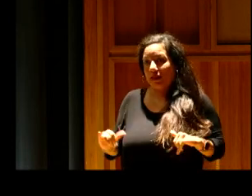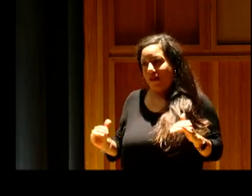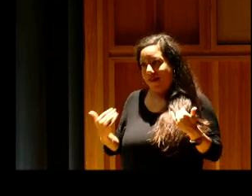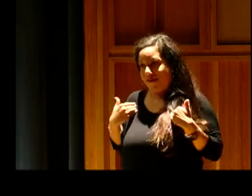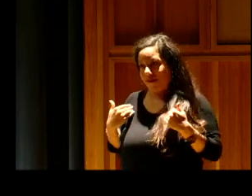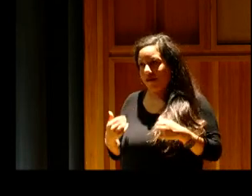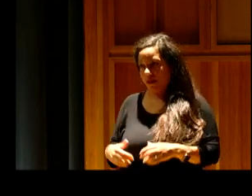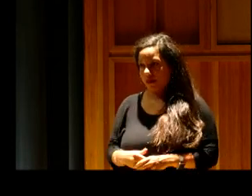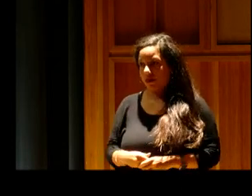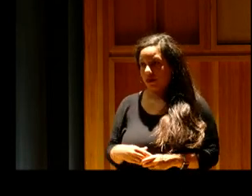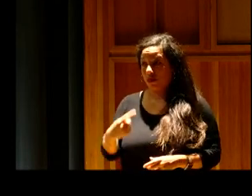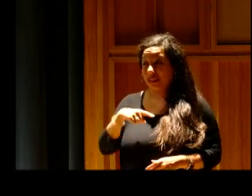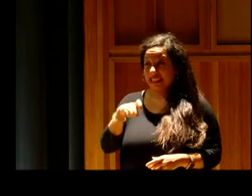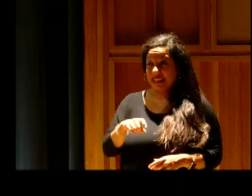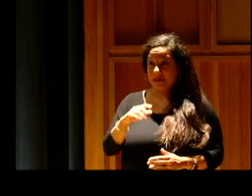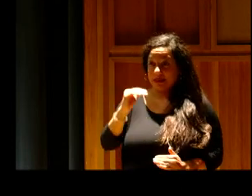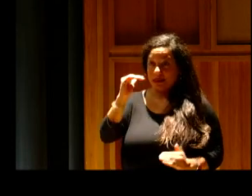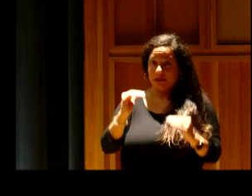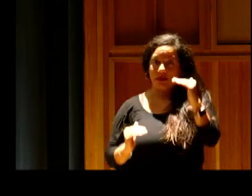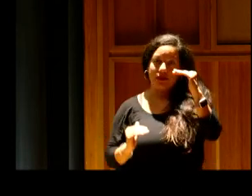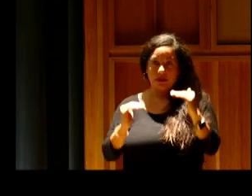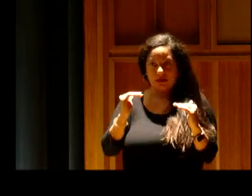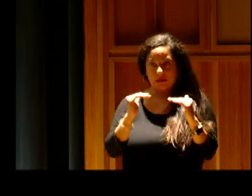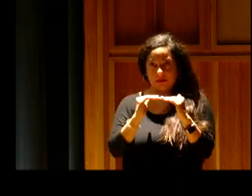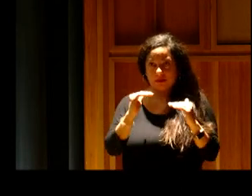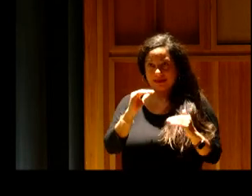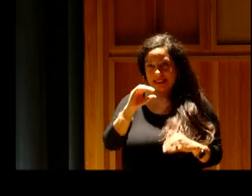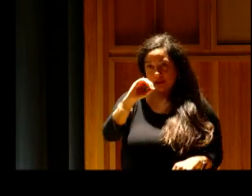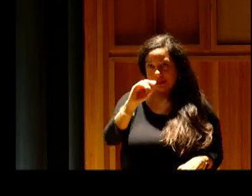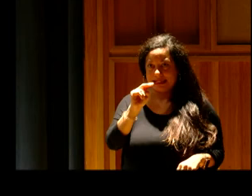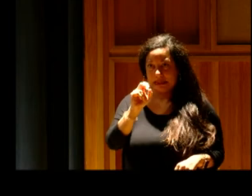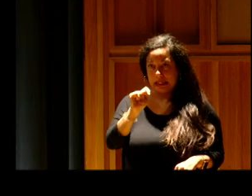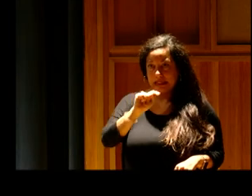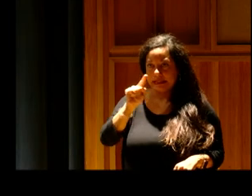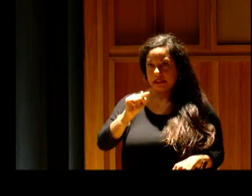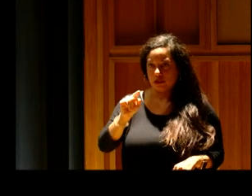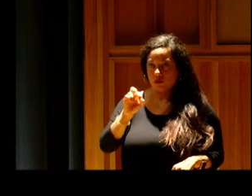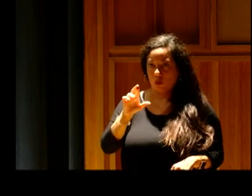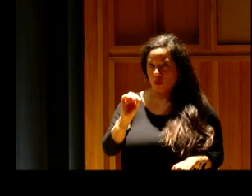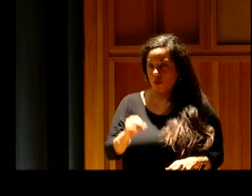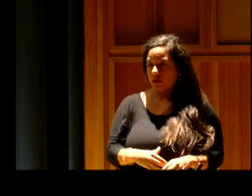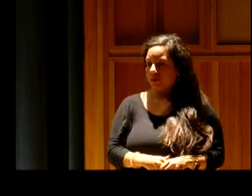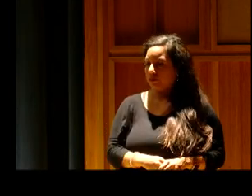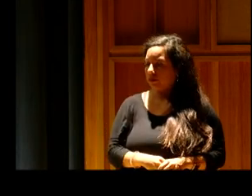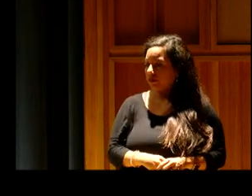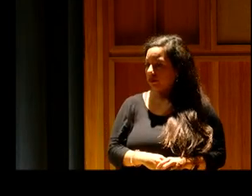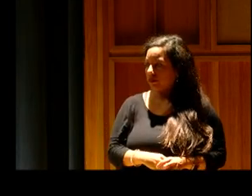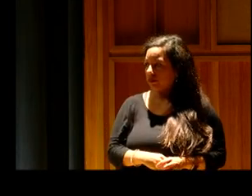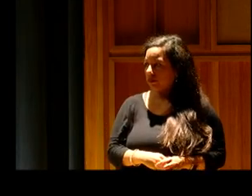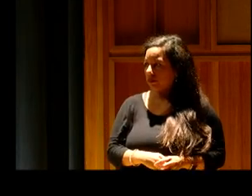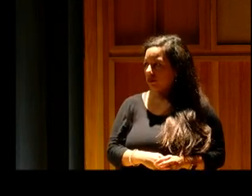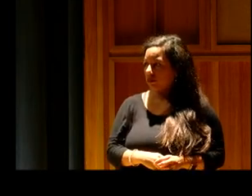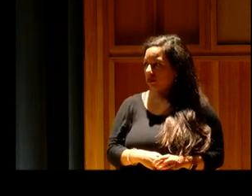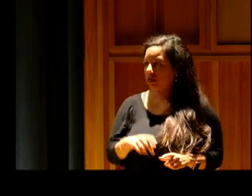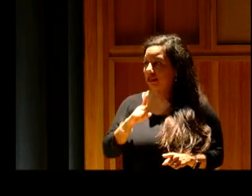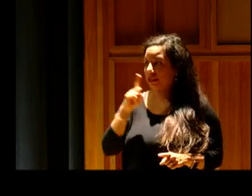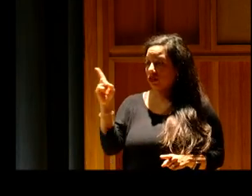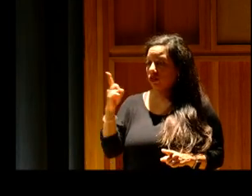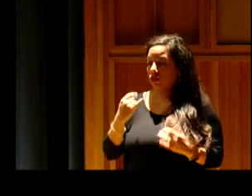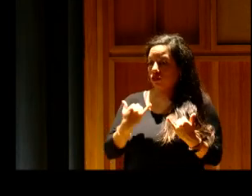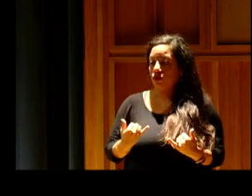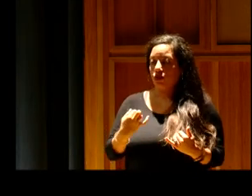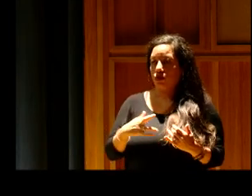get to net zero, and to do that, these are current or